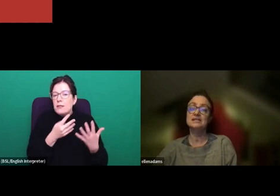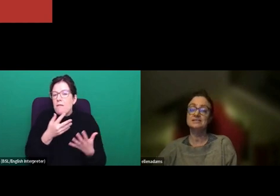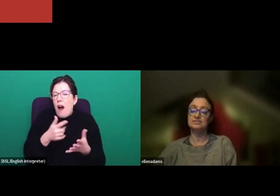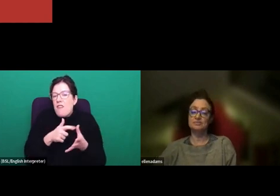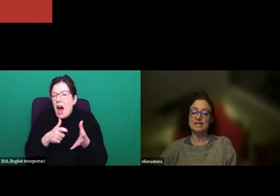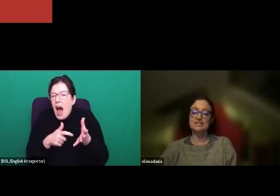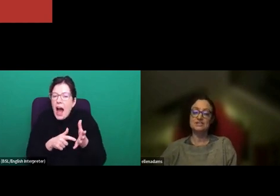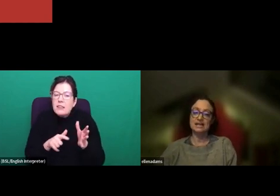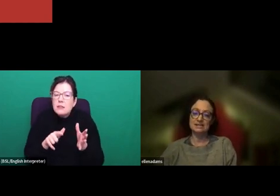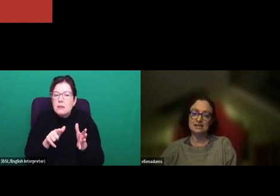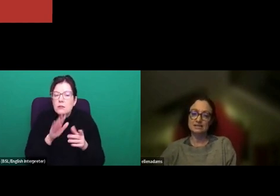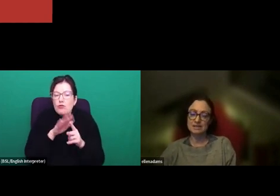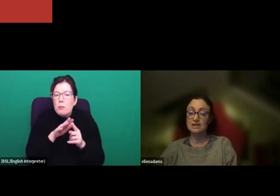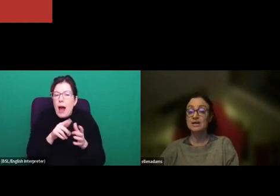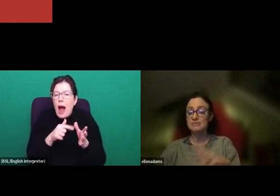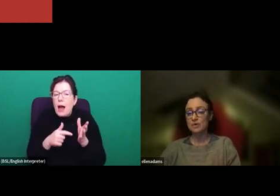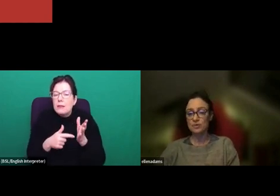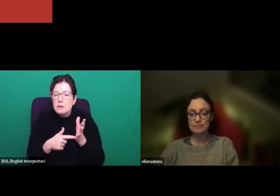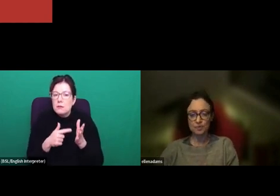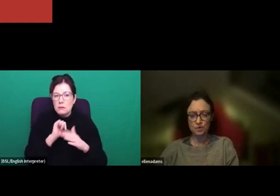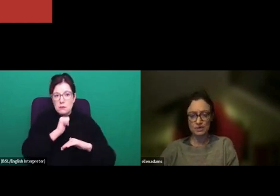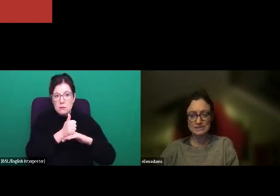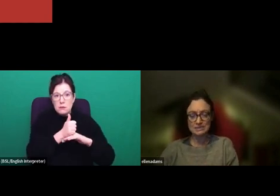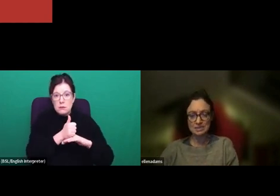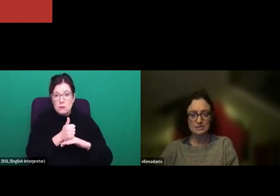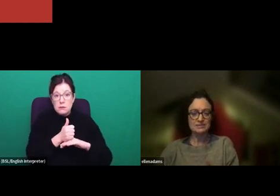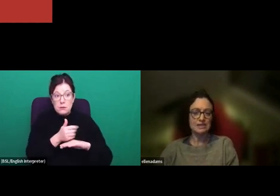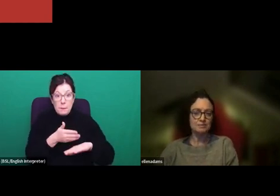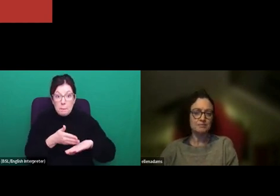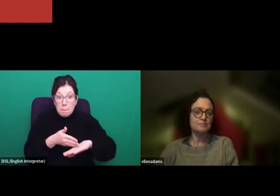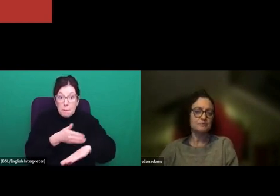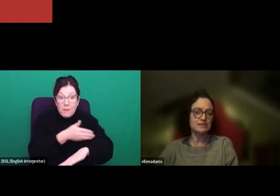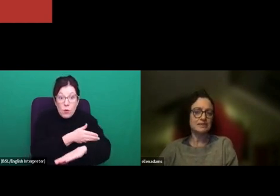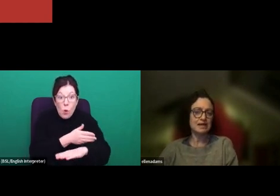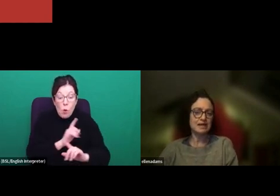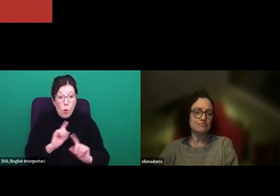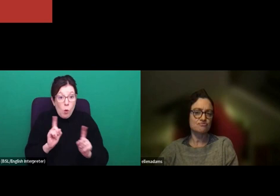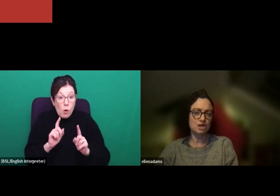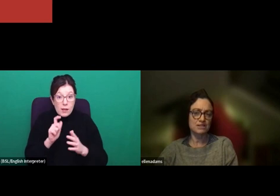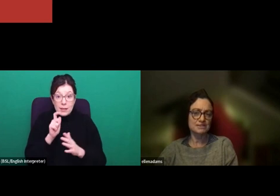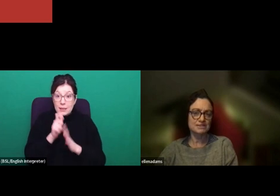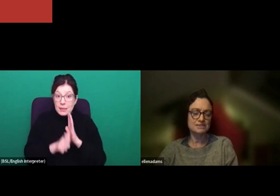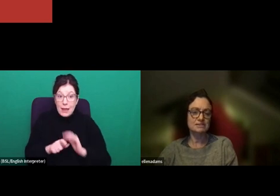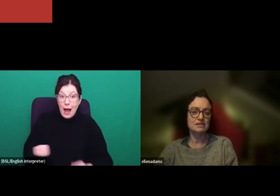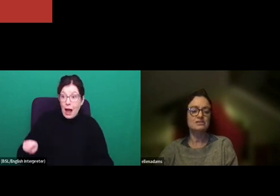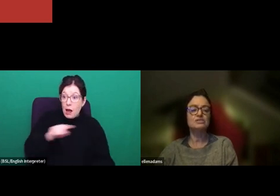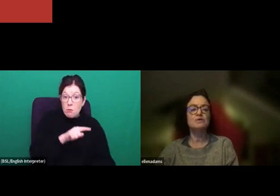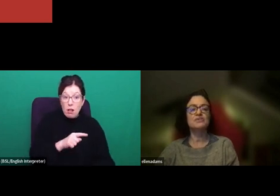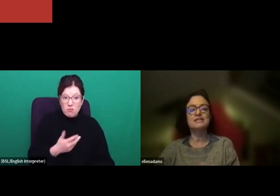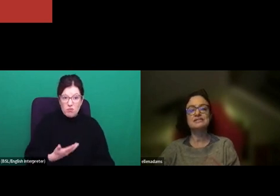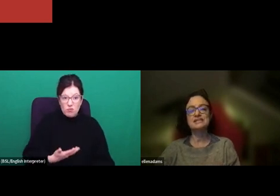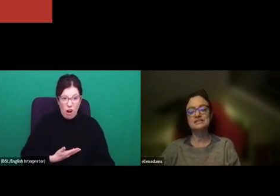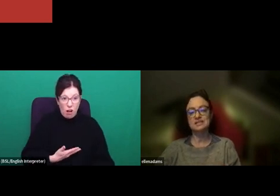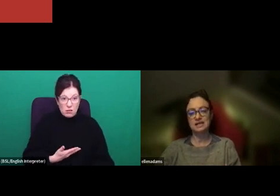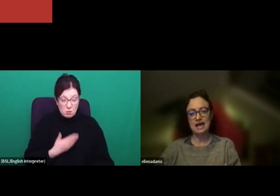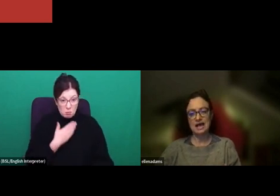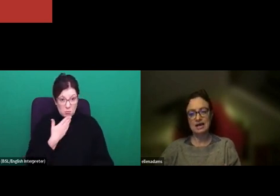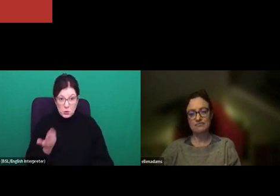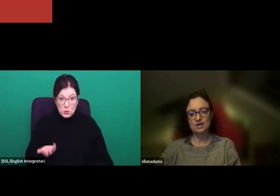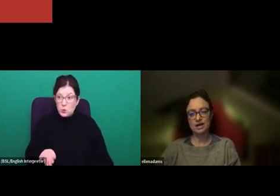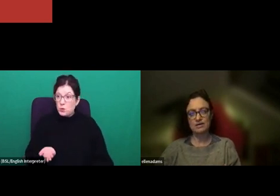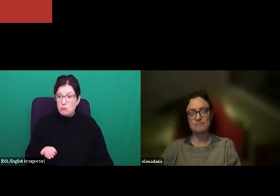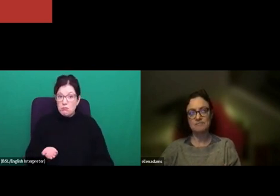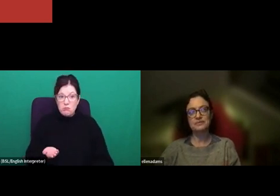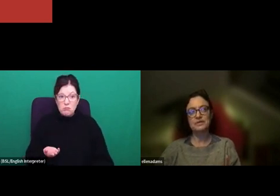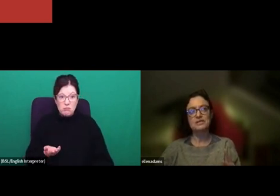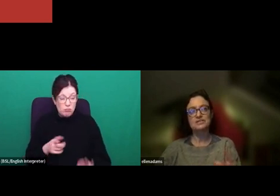Disability Discrimination Act came in. Before that point, disabled people didn't have rights as such, but they did